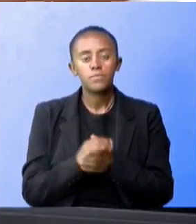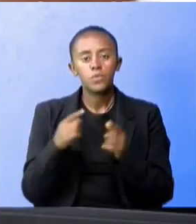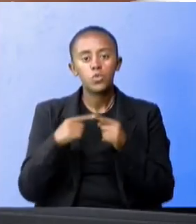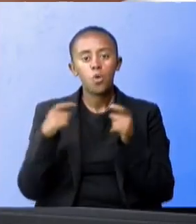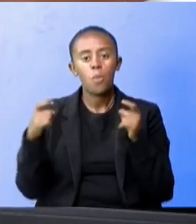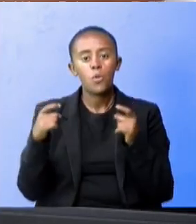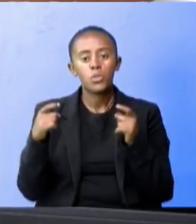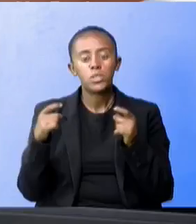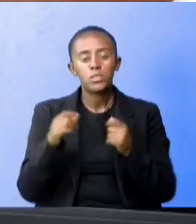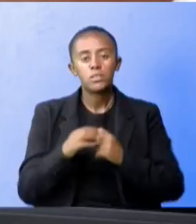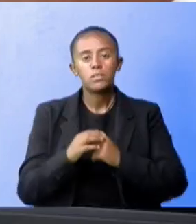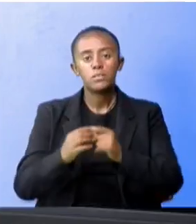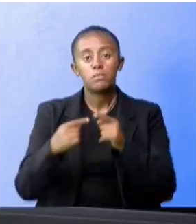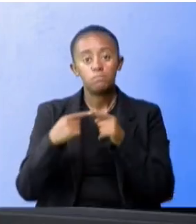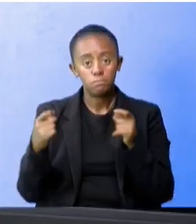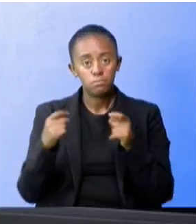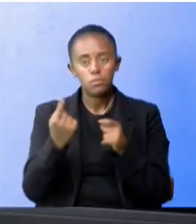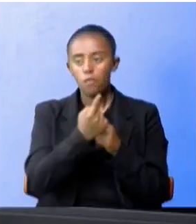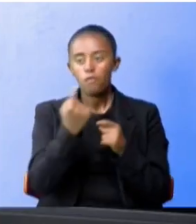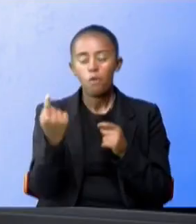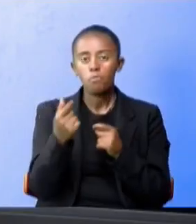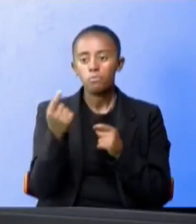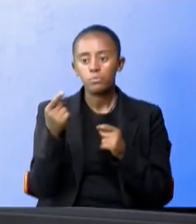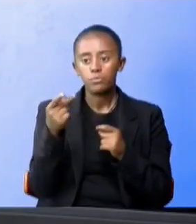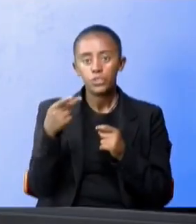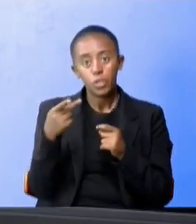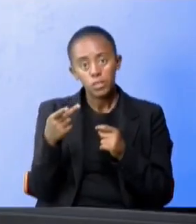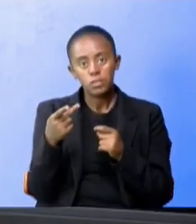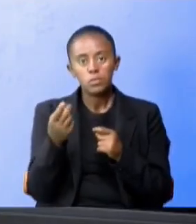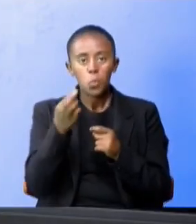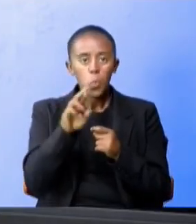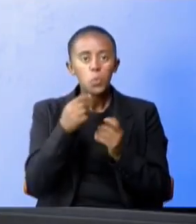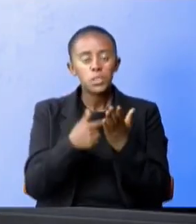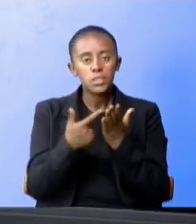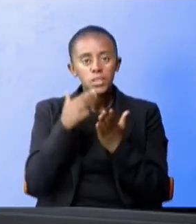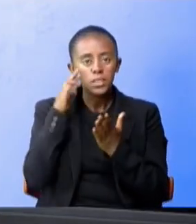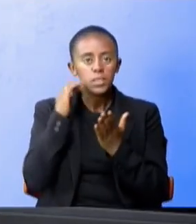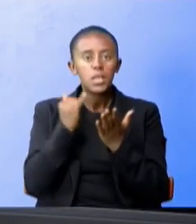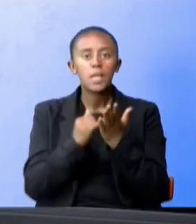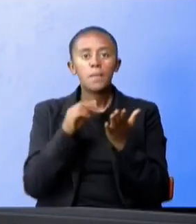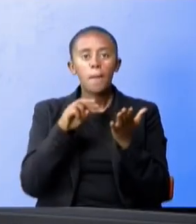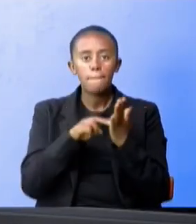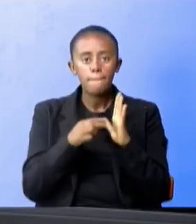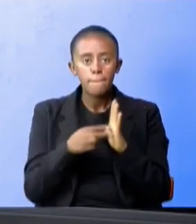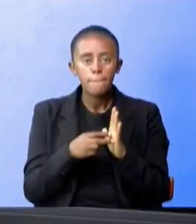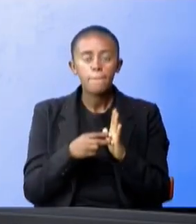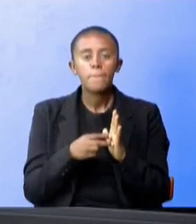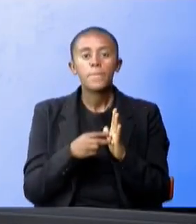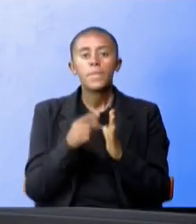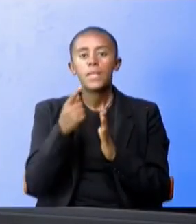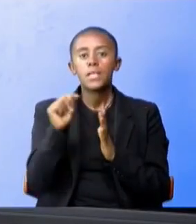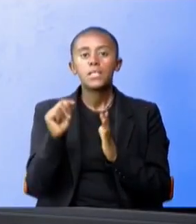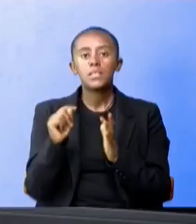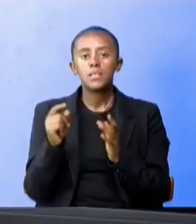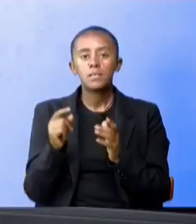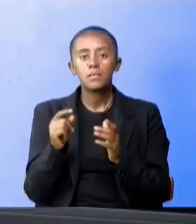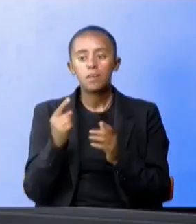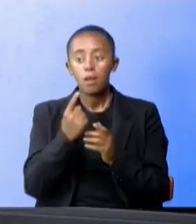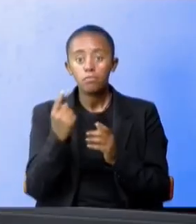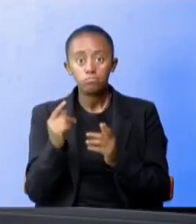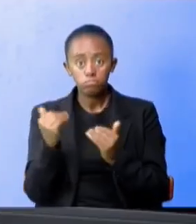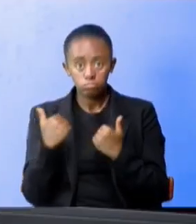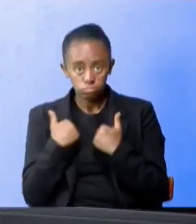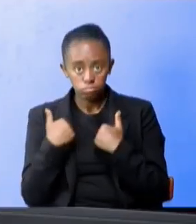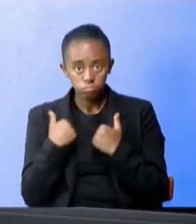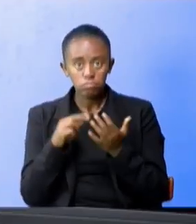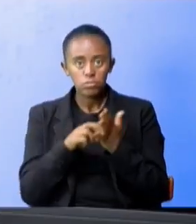opposites from each other, or in this case it means the presence of one means